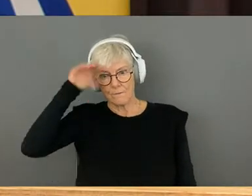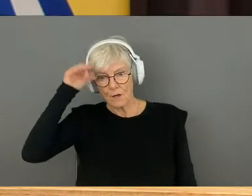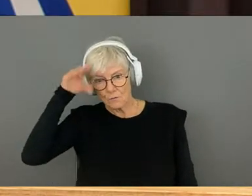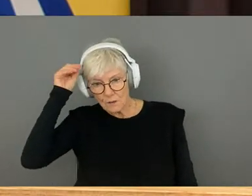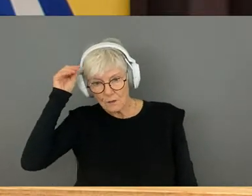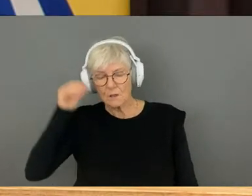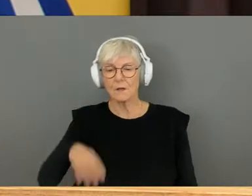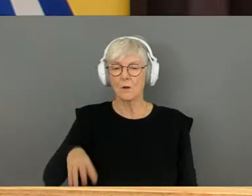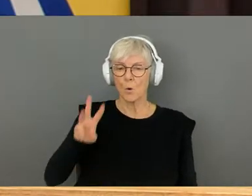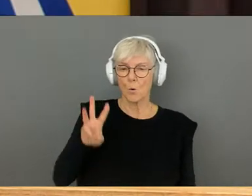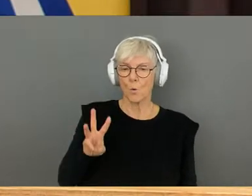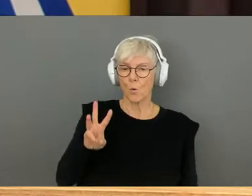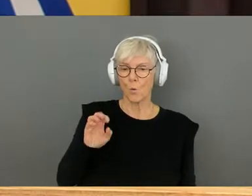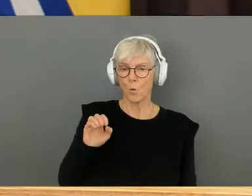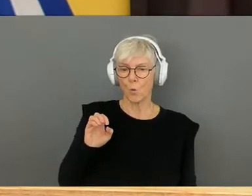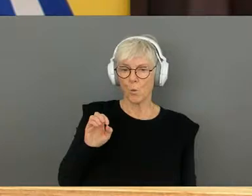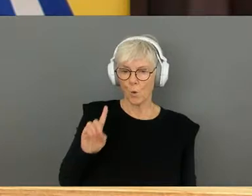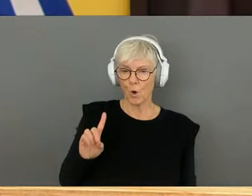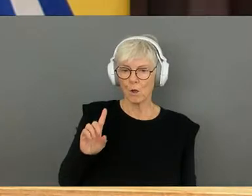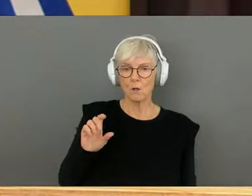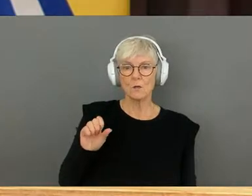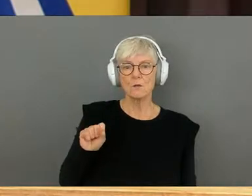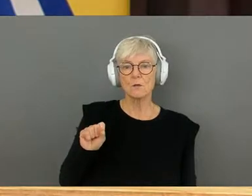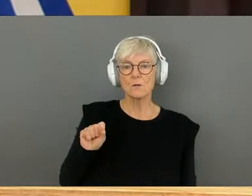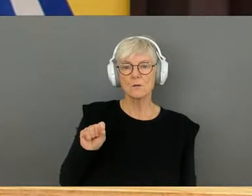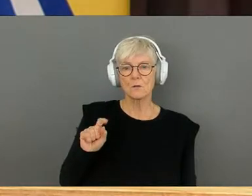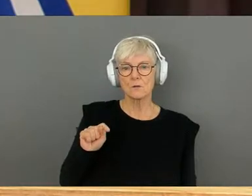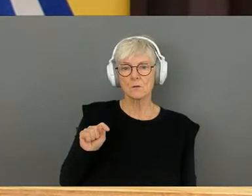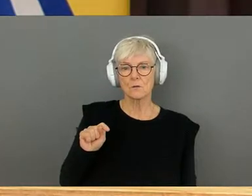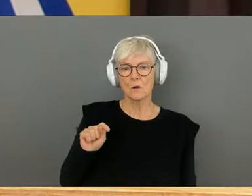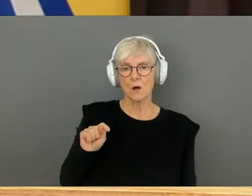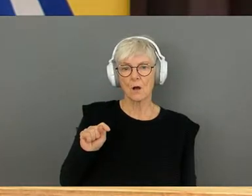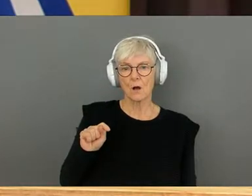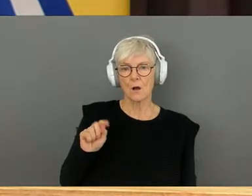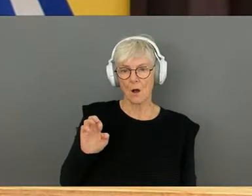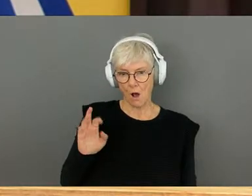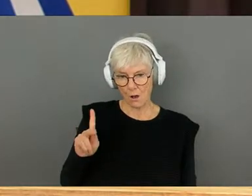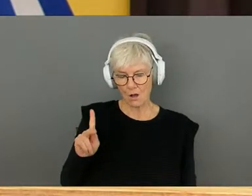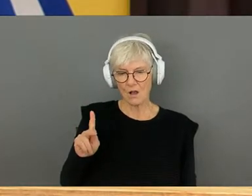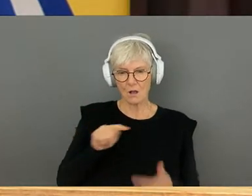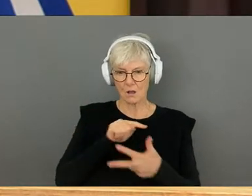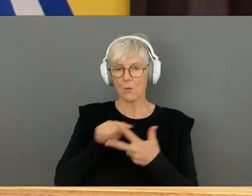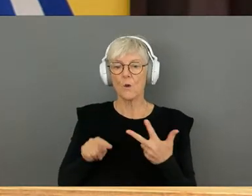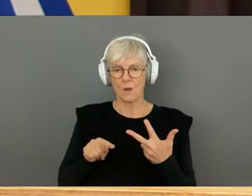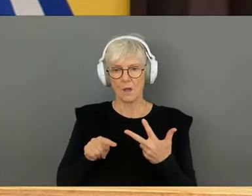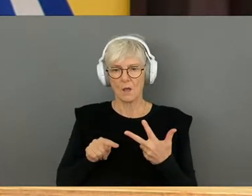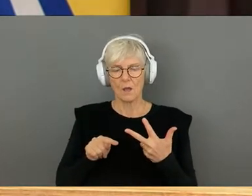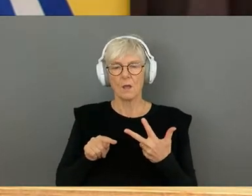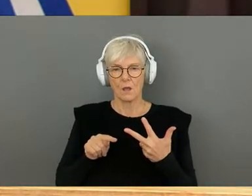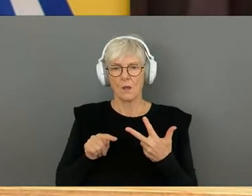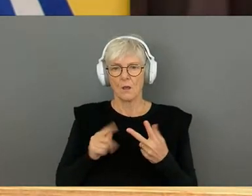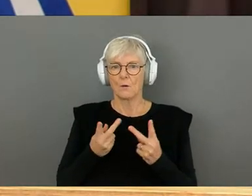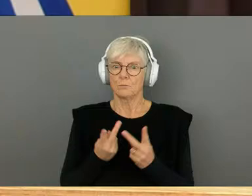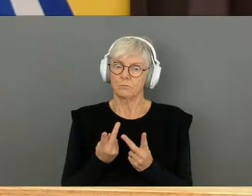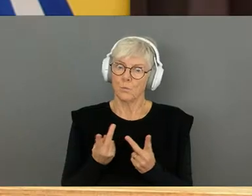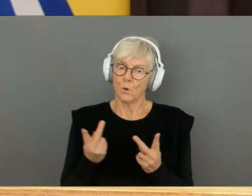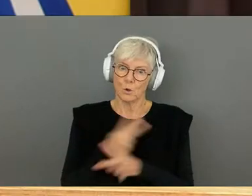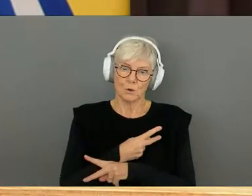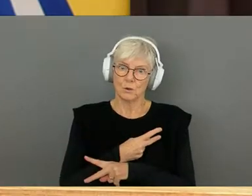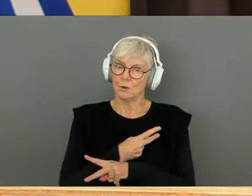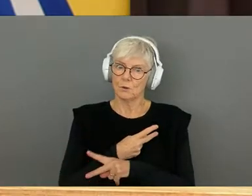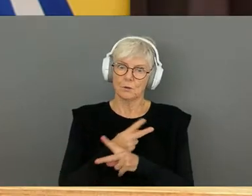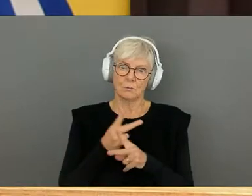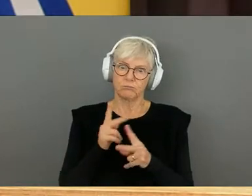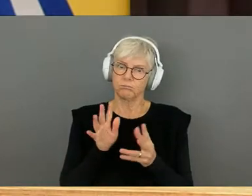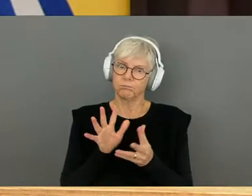Woodstock, I believe. Those would be the three areas that have the majority of the customers still out. So I would say